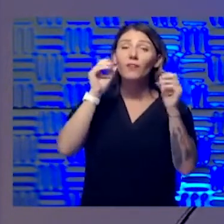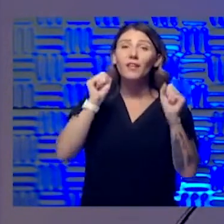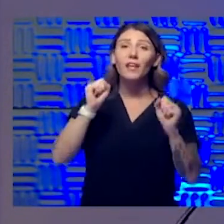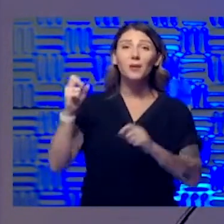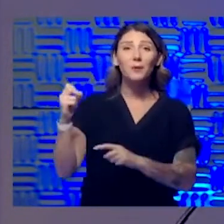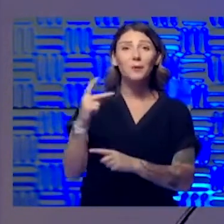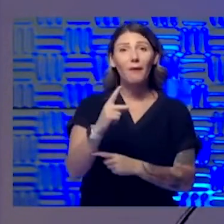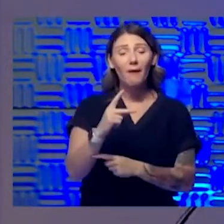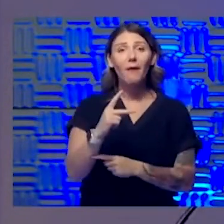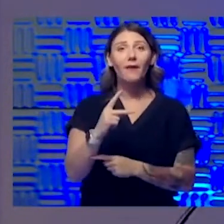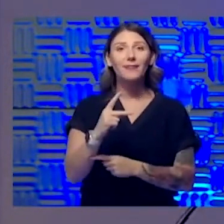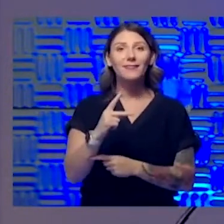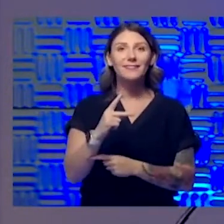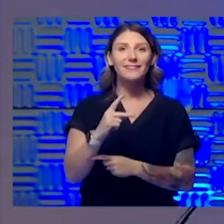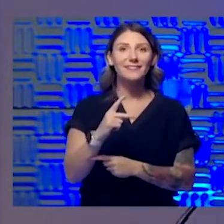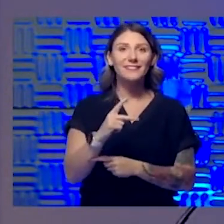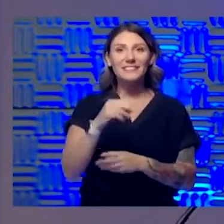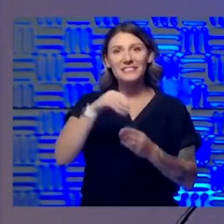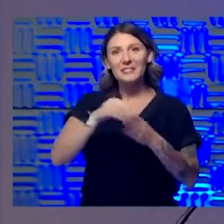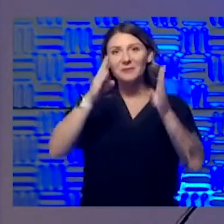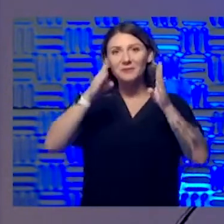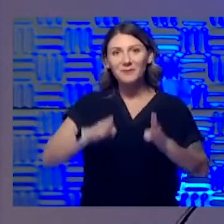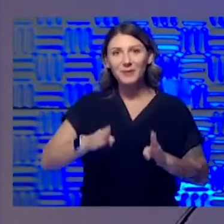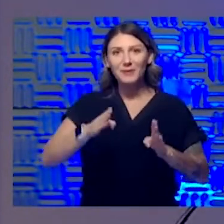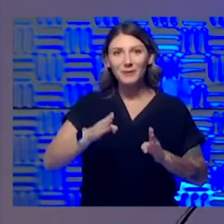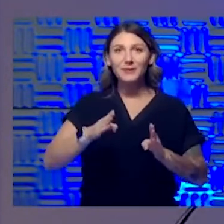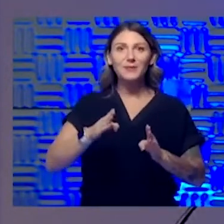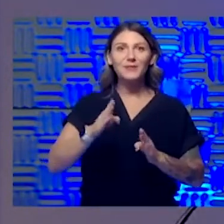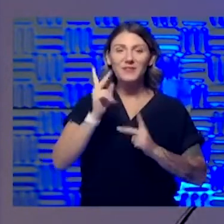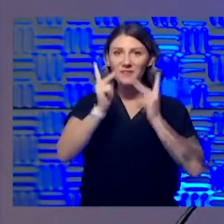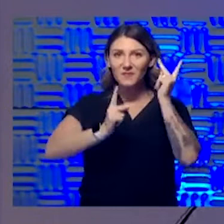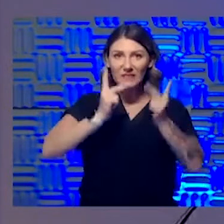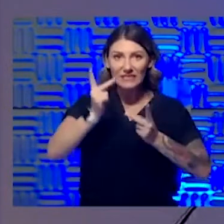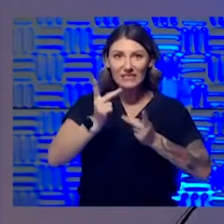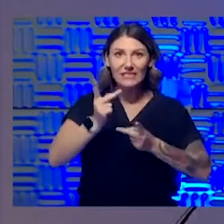to in-person site visits. But the